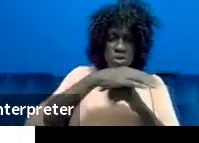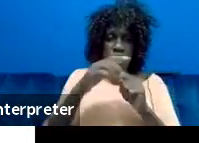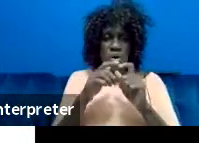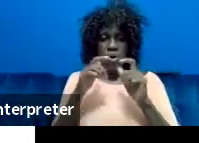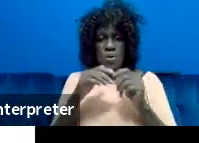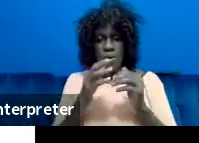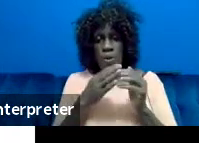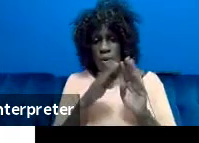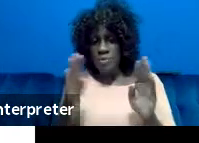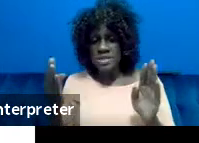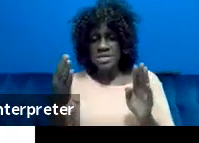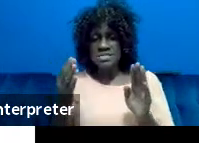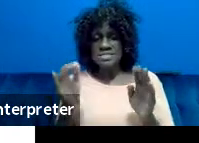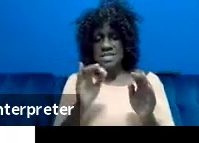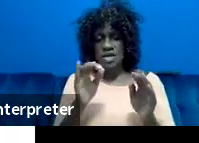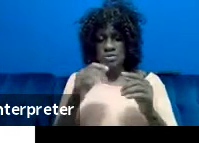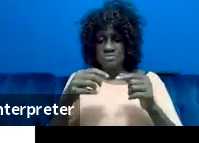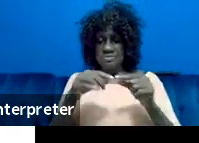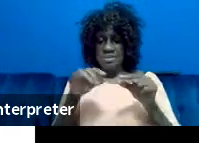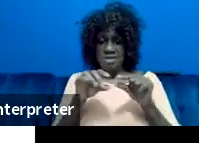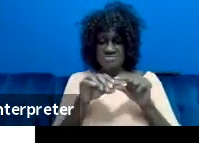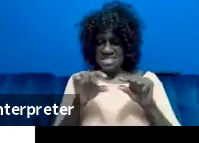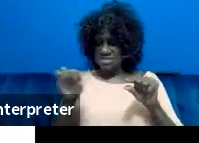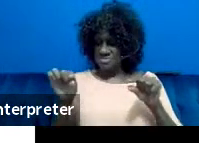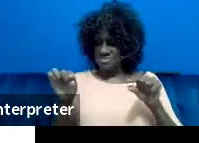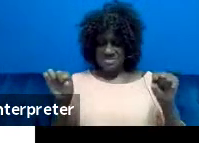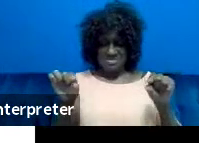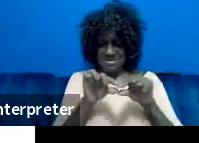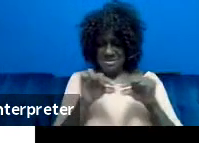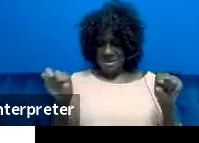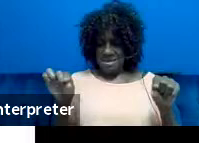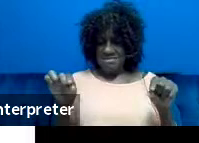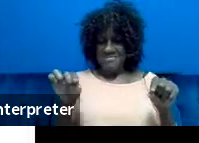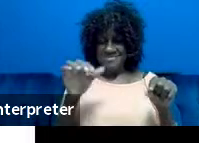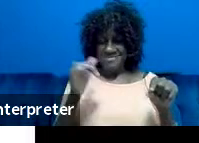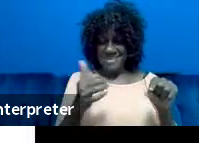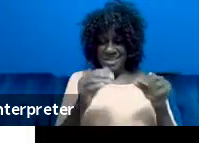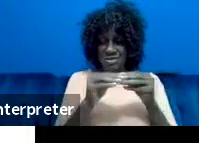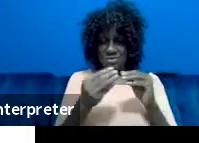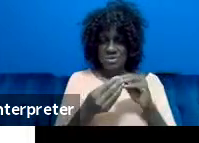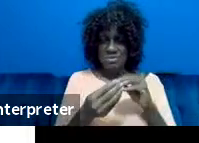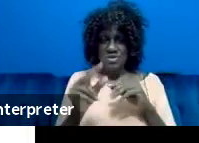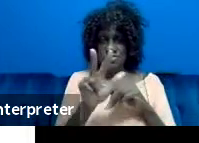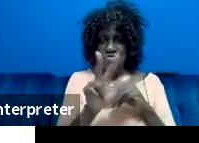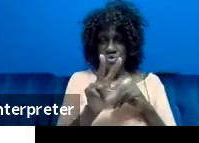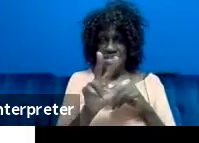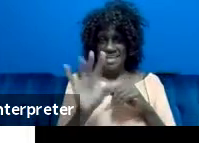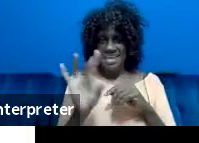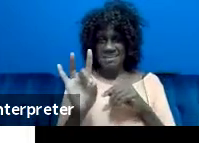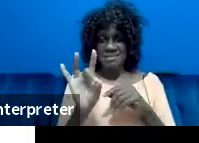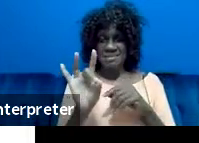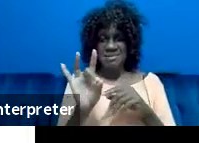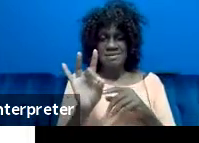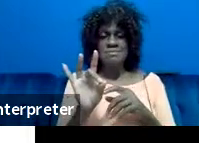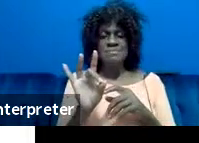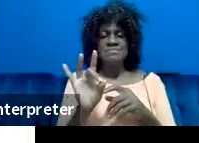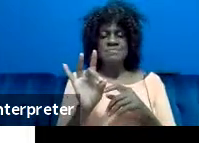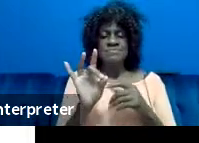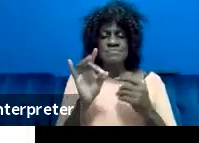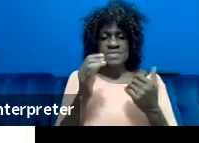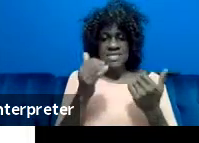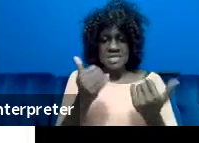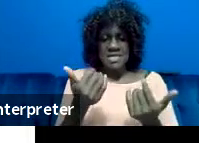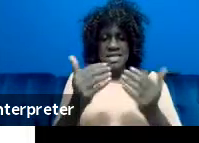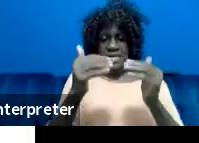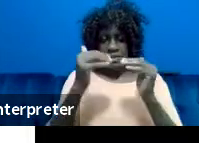as I just shared with you, protruding objects. Moving on to slide number 38, it talks about that minimum clear